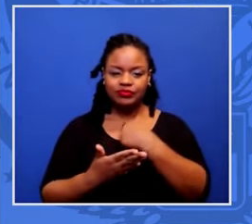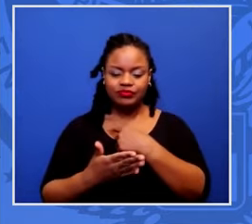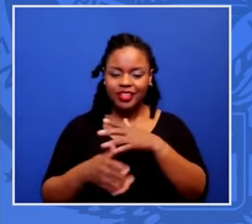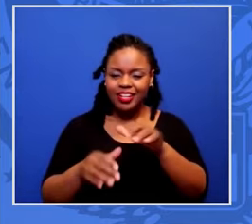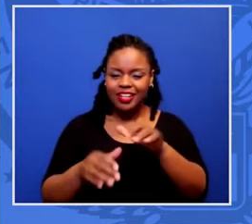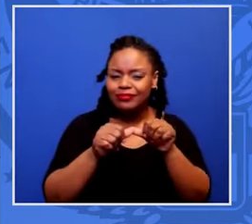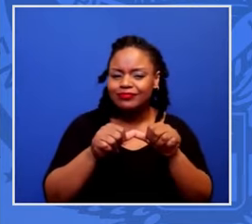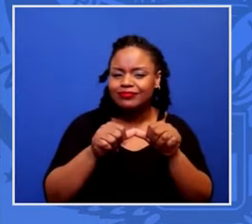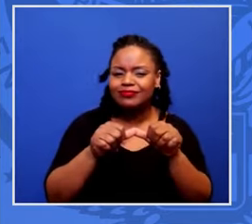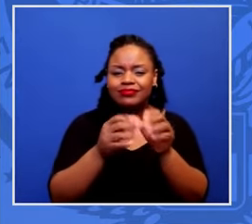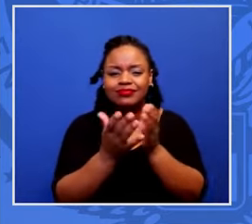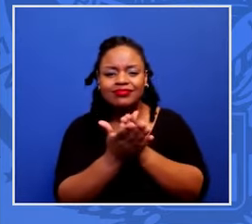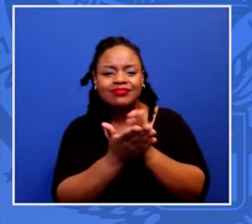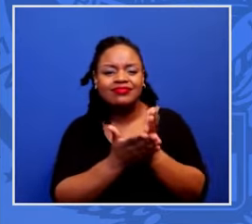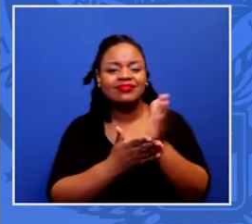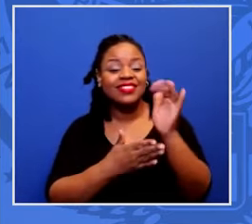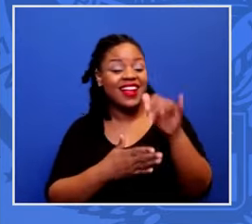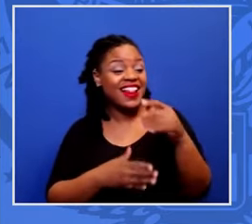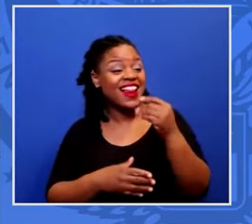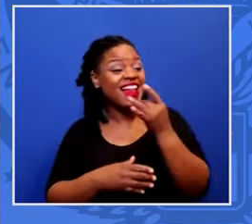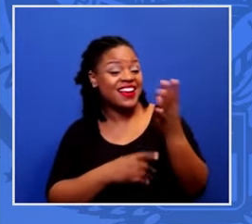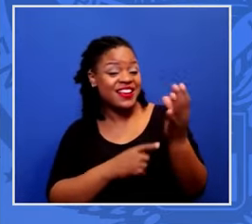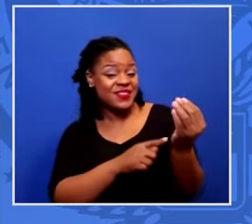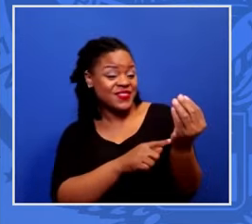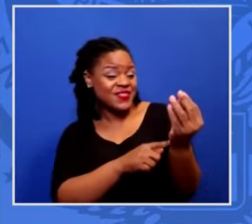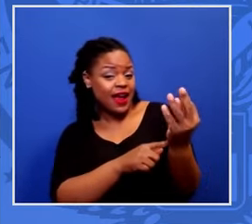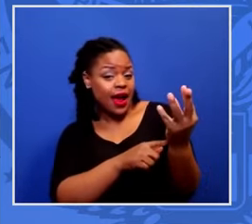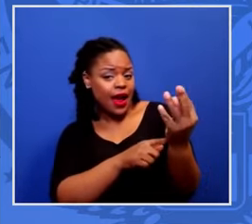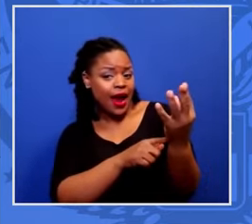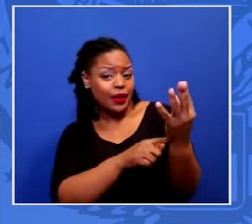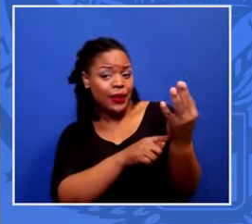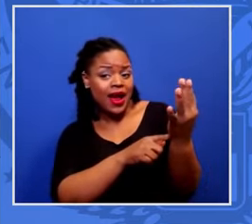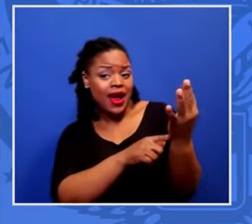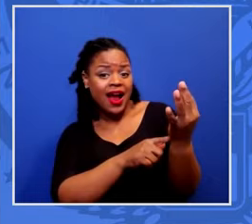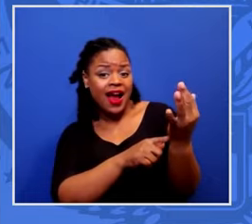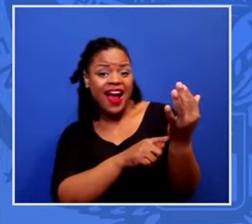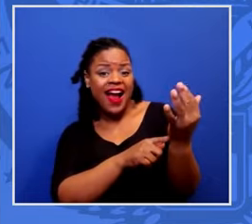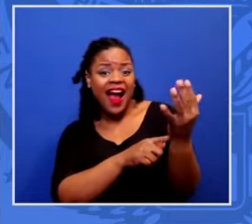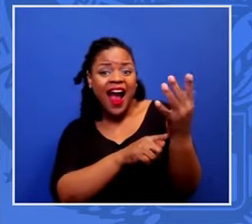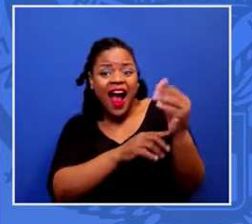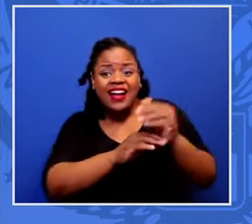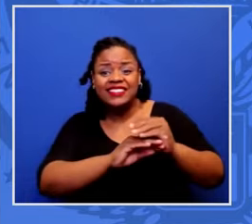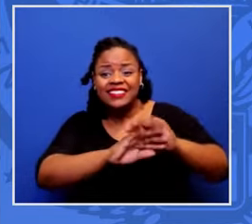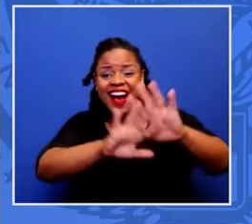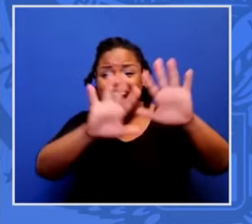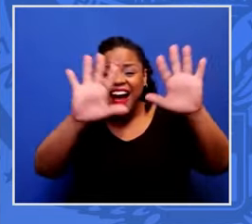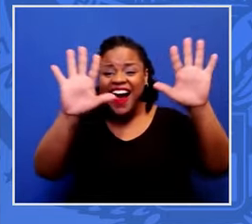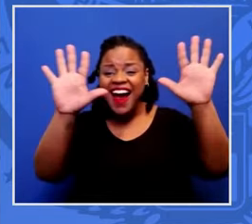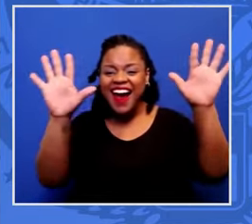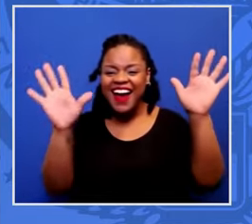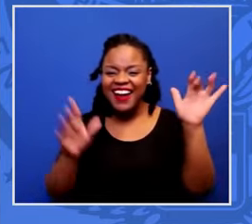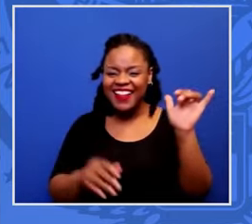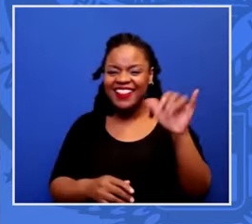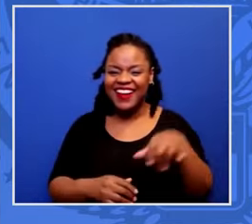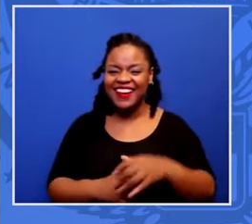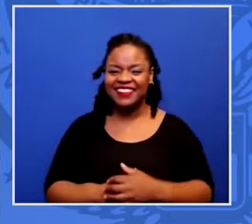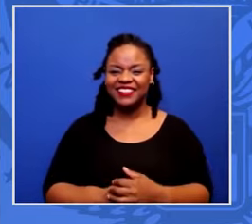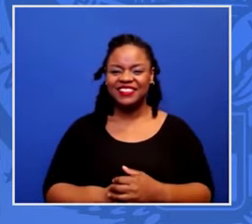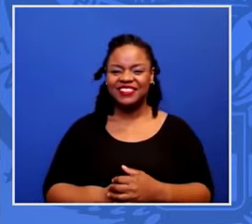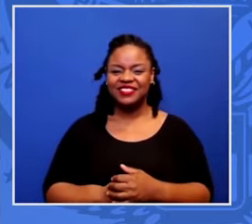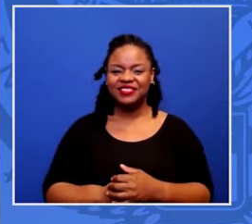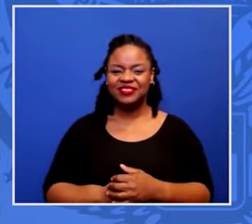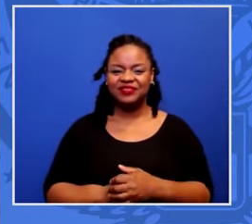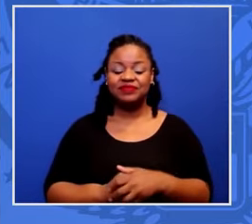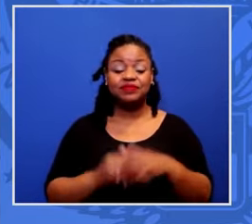bright beam in the universe. This is for all of you who found new ways for us